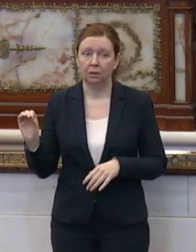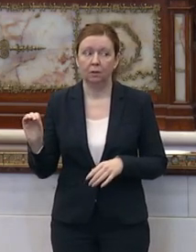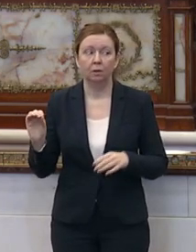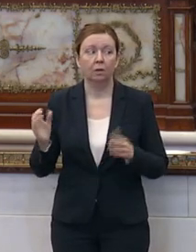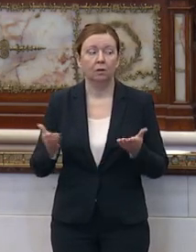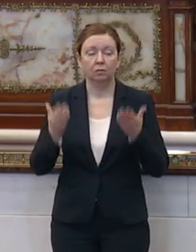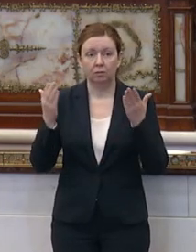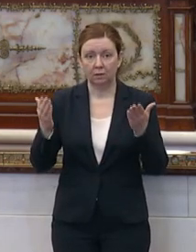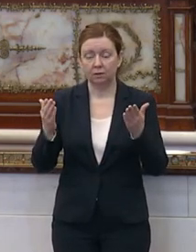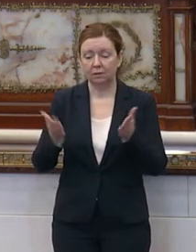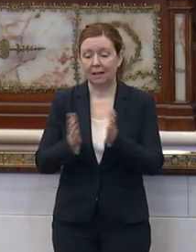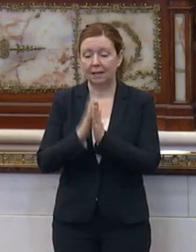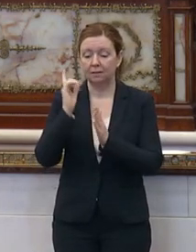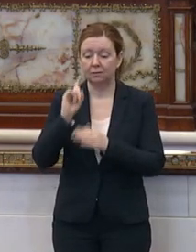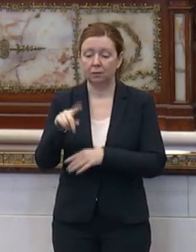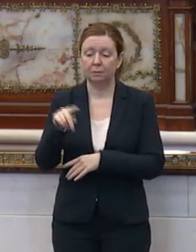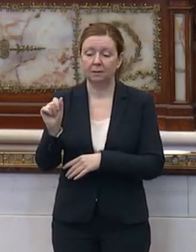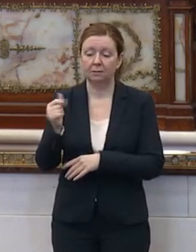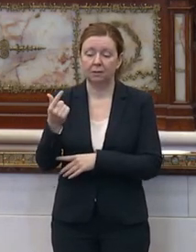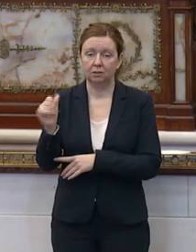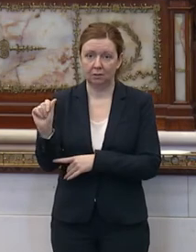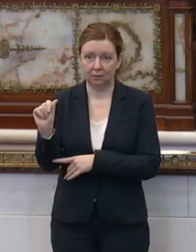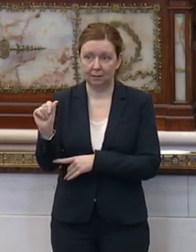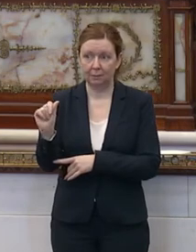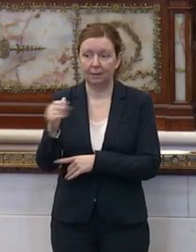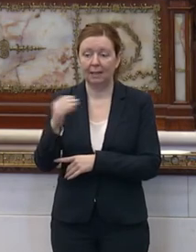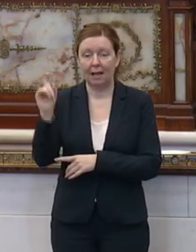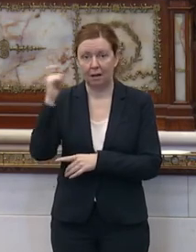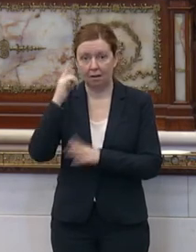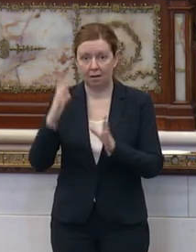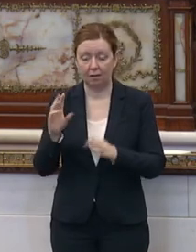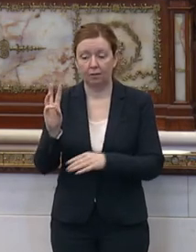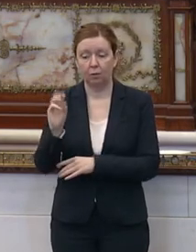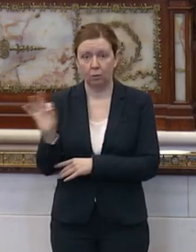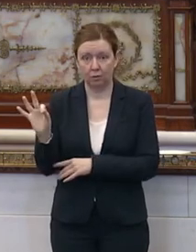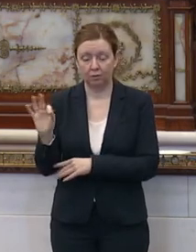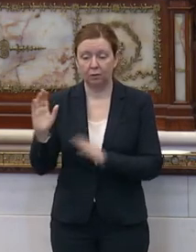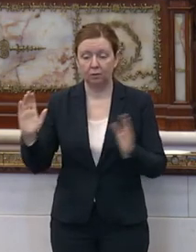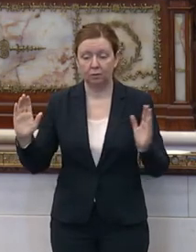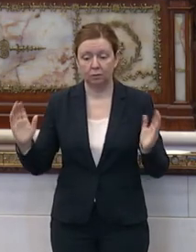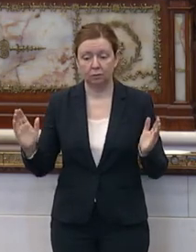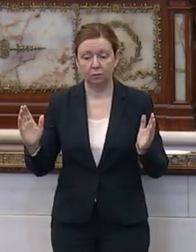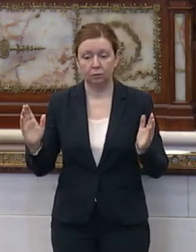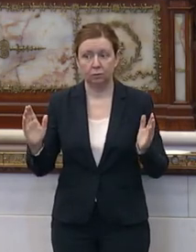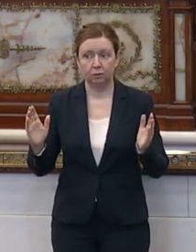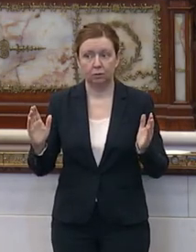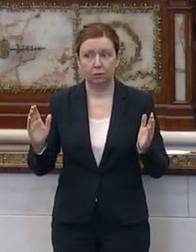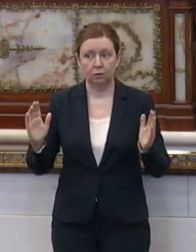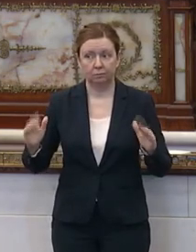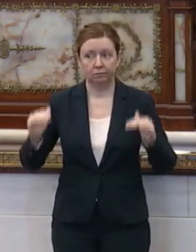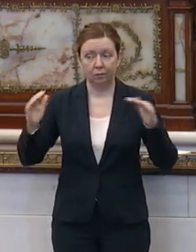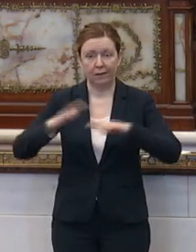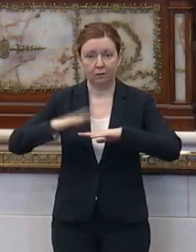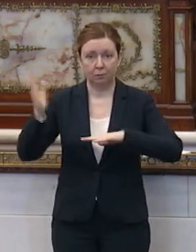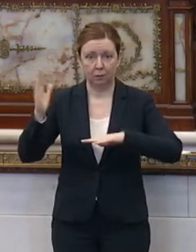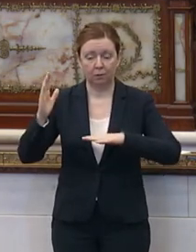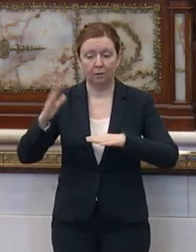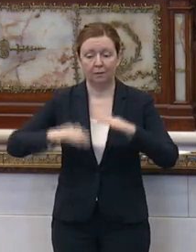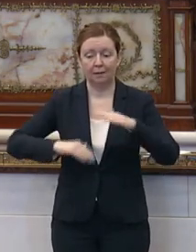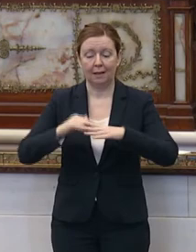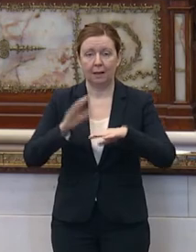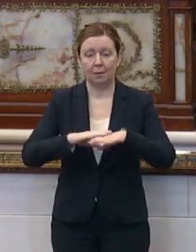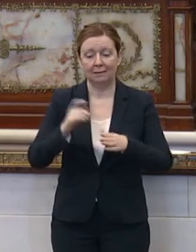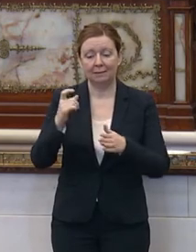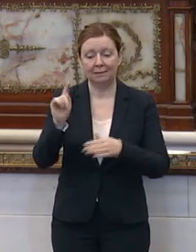220200, entitled a resolution calling upon the Pennsylvania General Assembly and Governor Tom Wolf to raise or remove the cap on the amount of tax credits